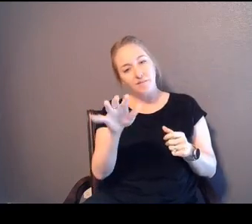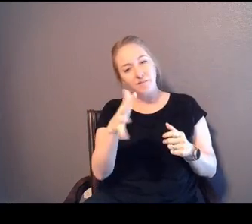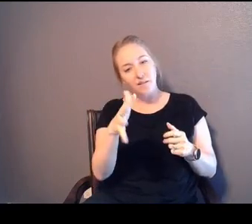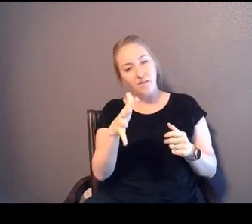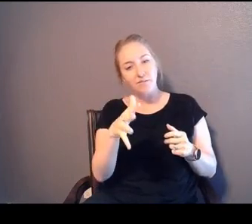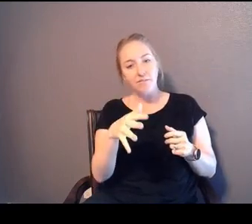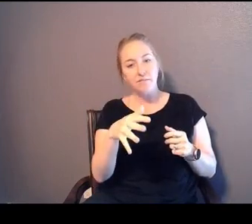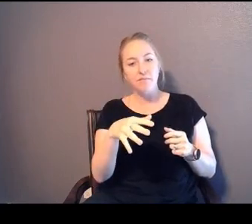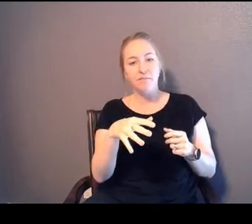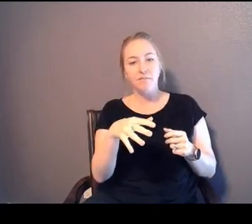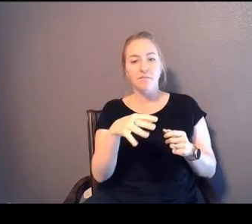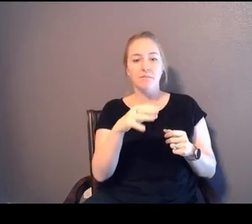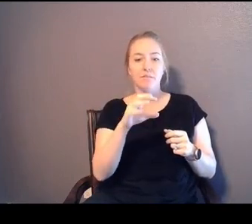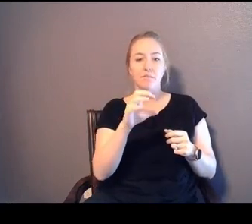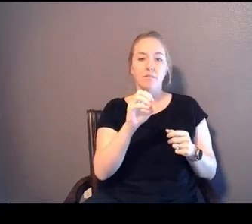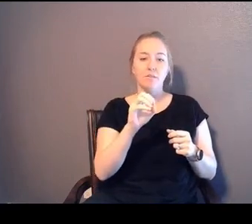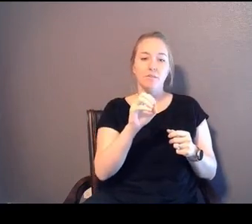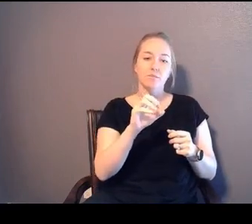an